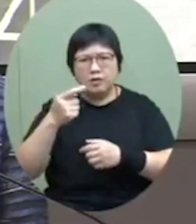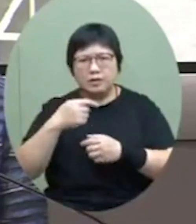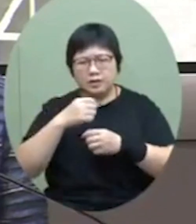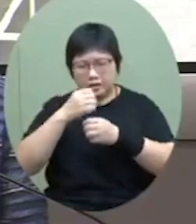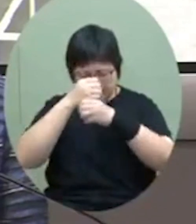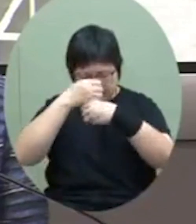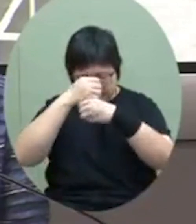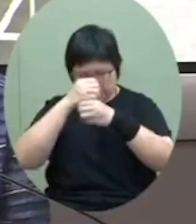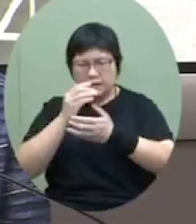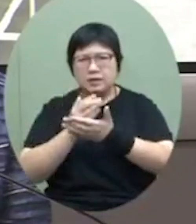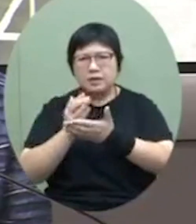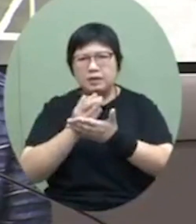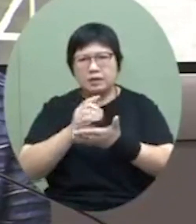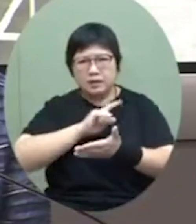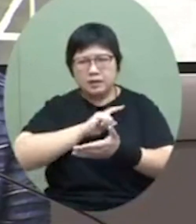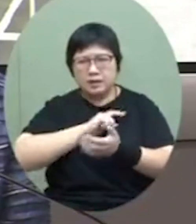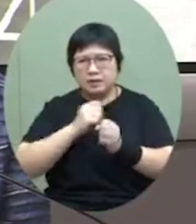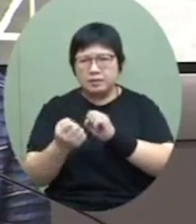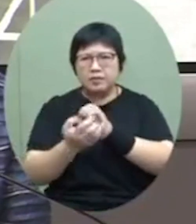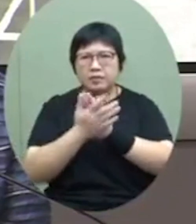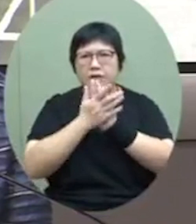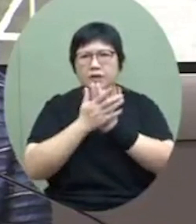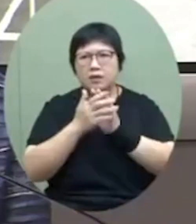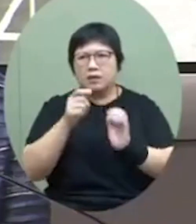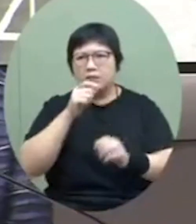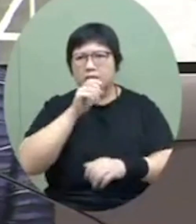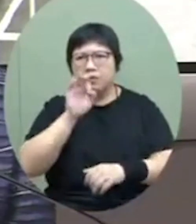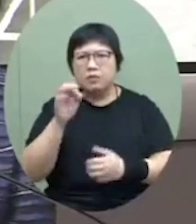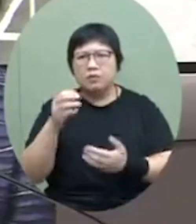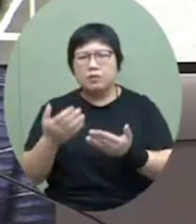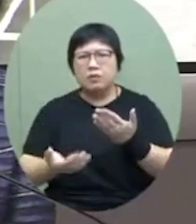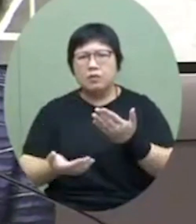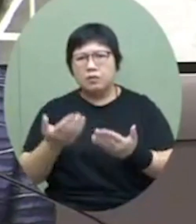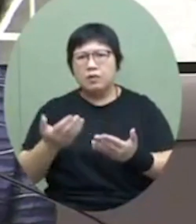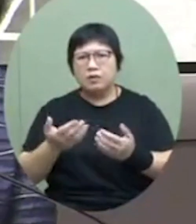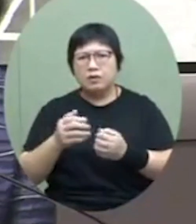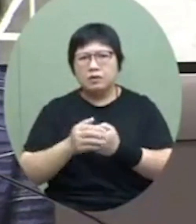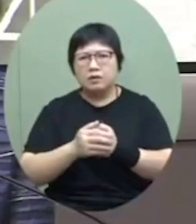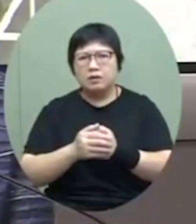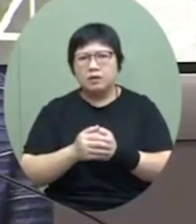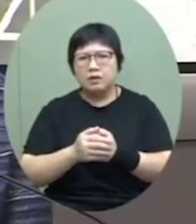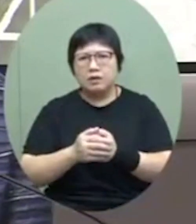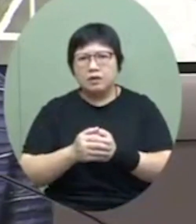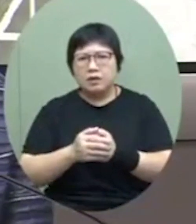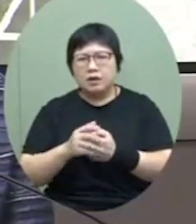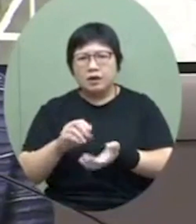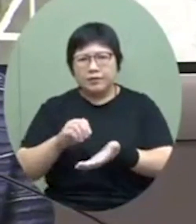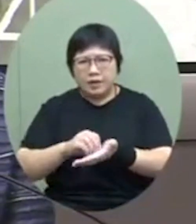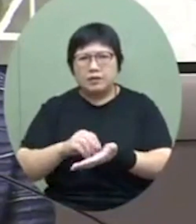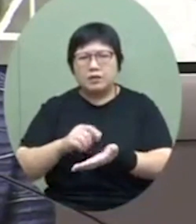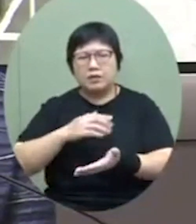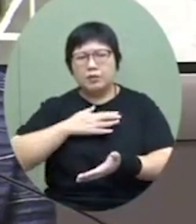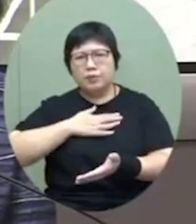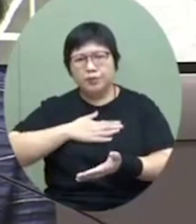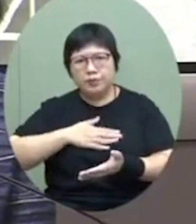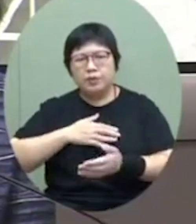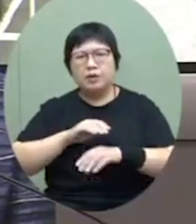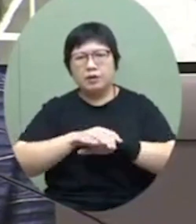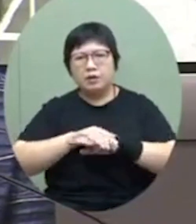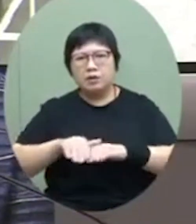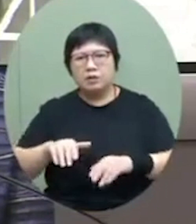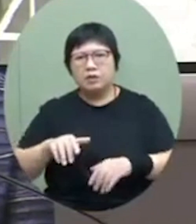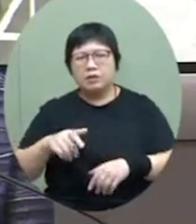are infected or they just want to to to be more sure that they are safe in that sense